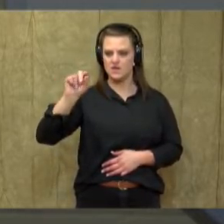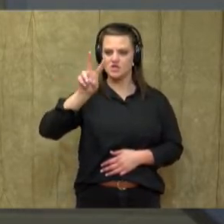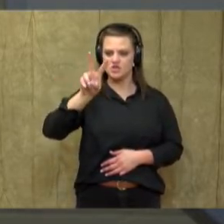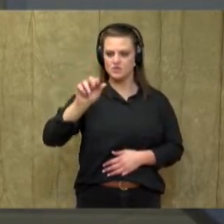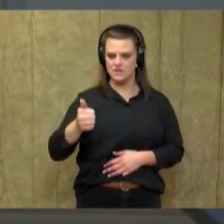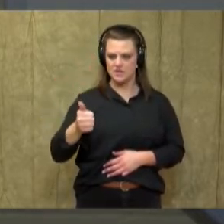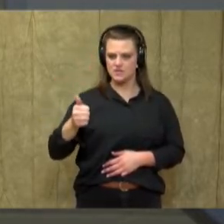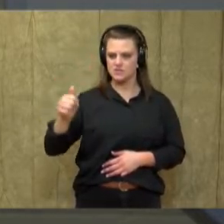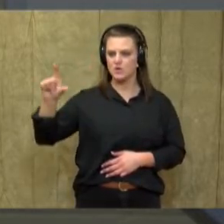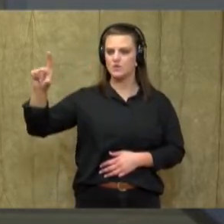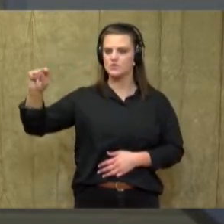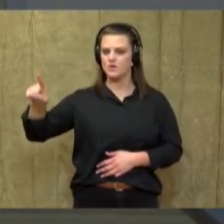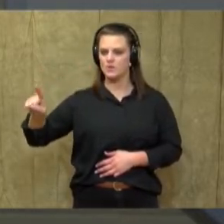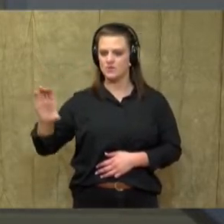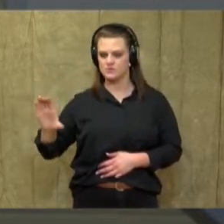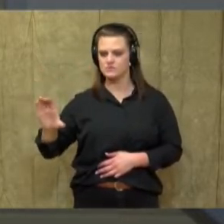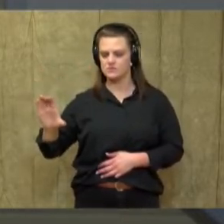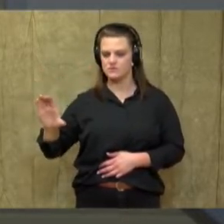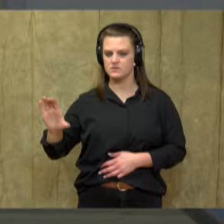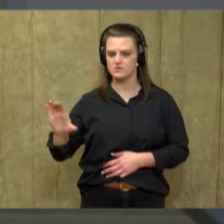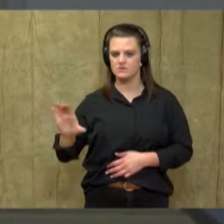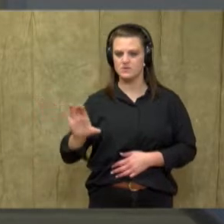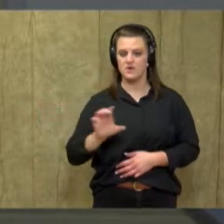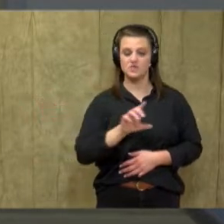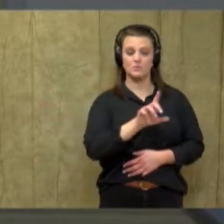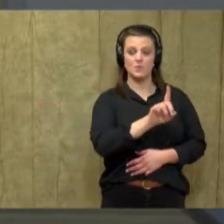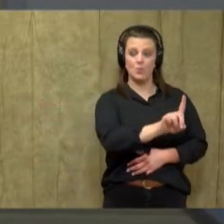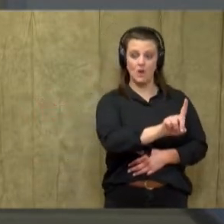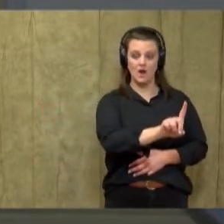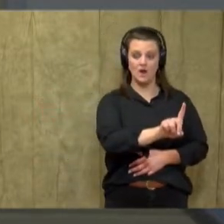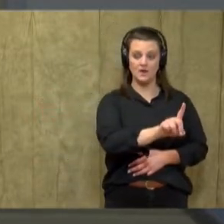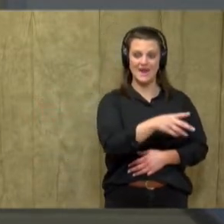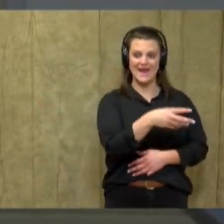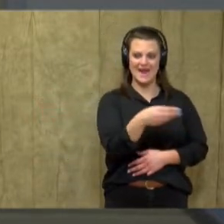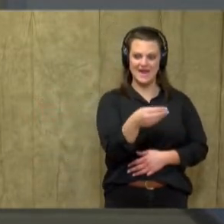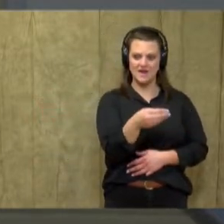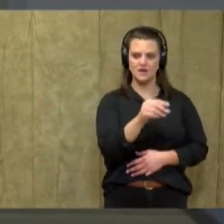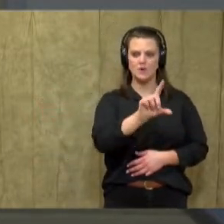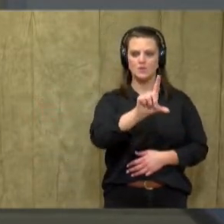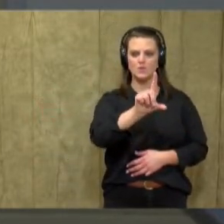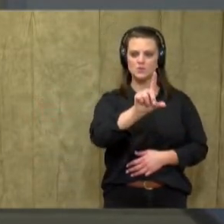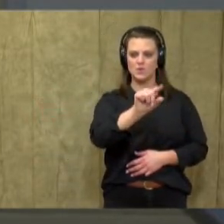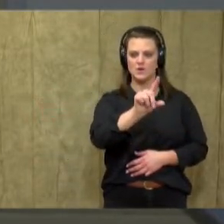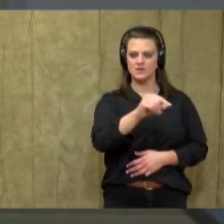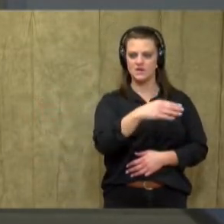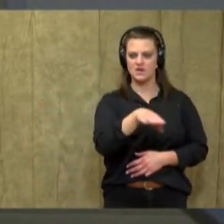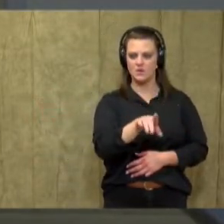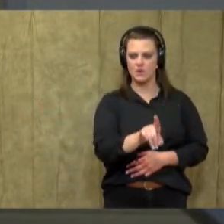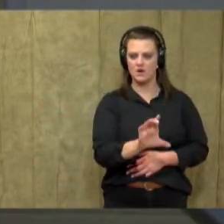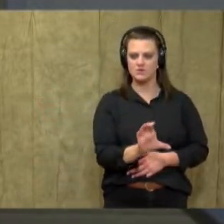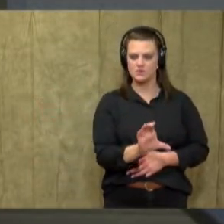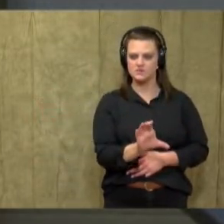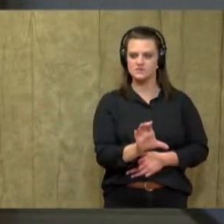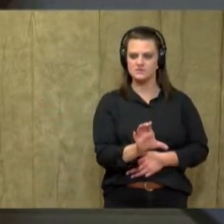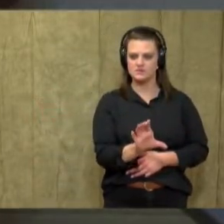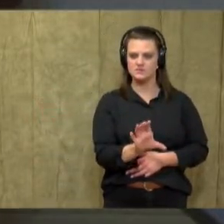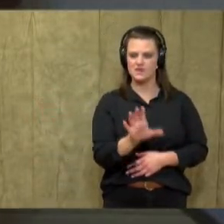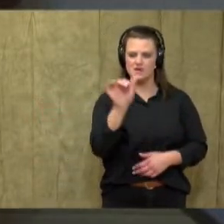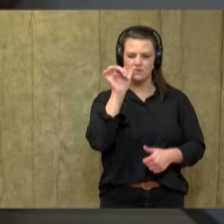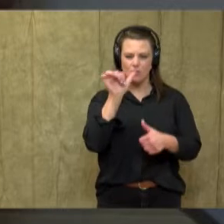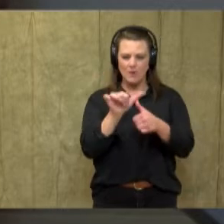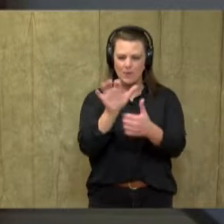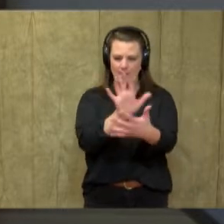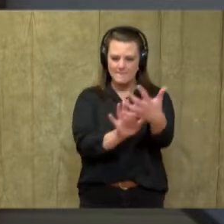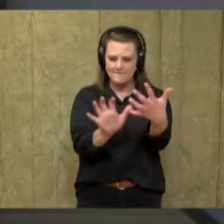my mixed fraction would be 1 and 20 hundredths. Remember, a